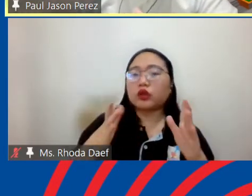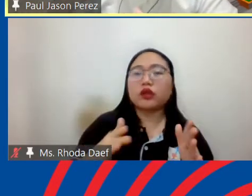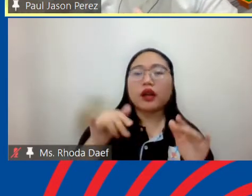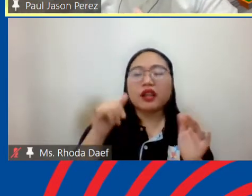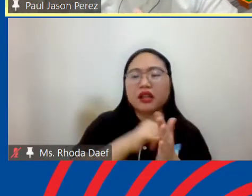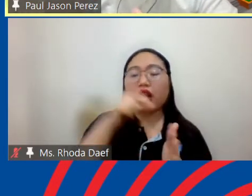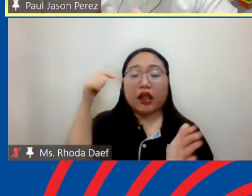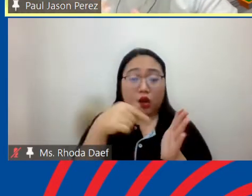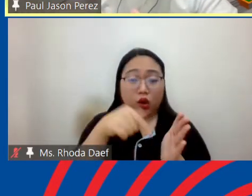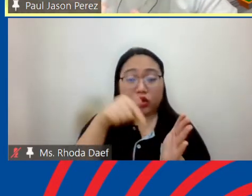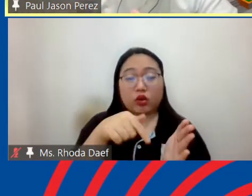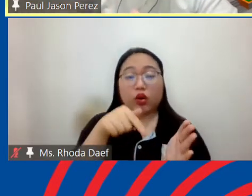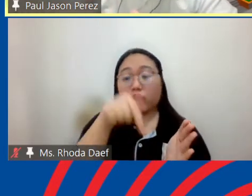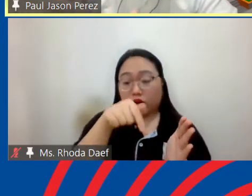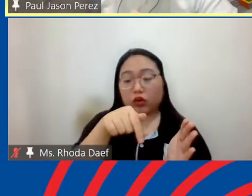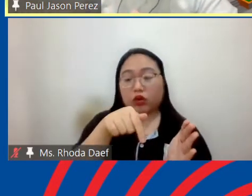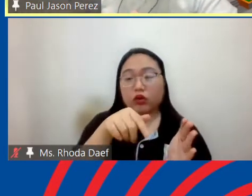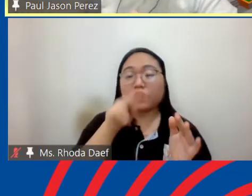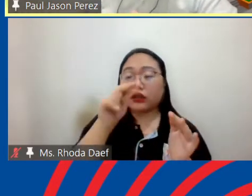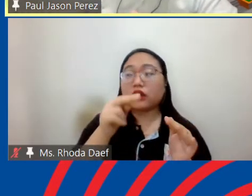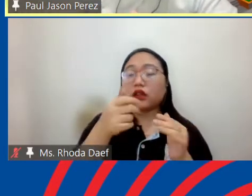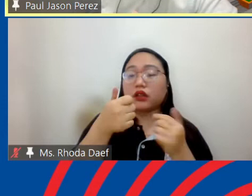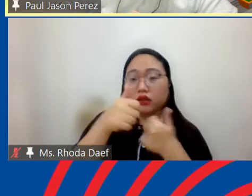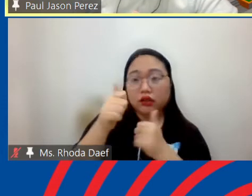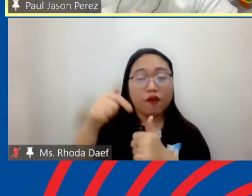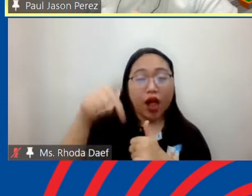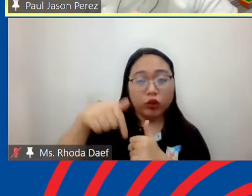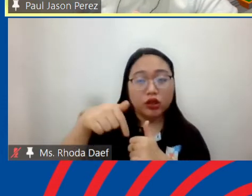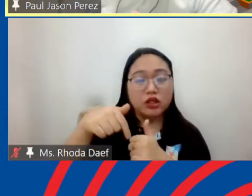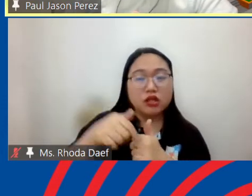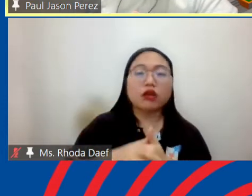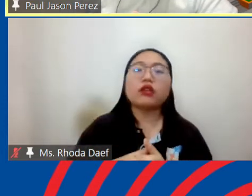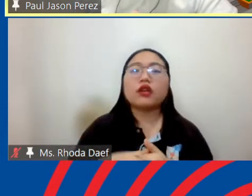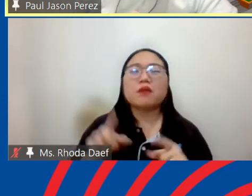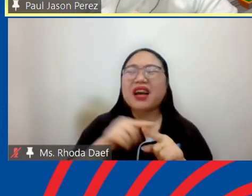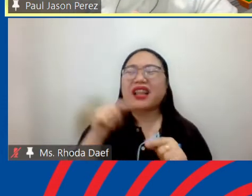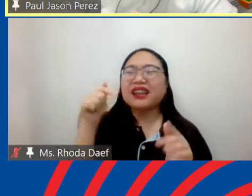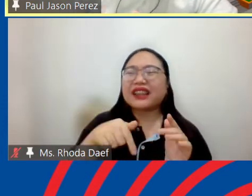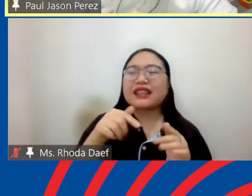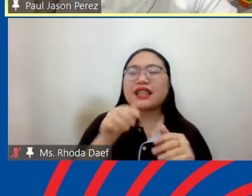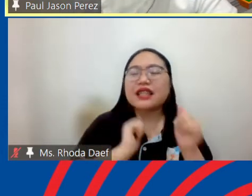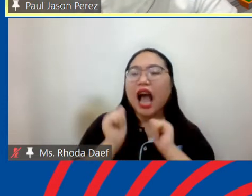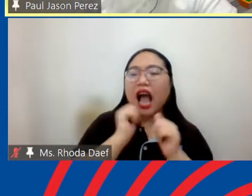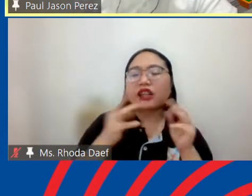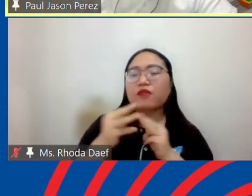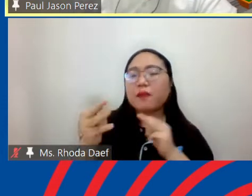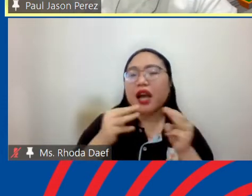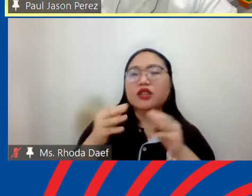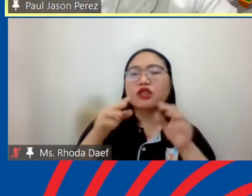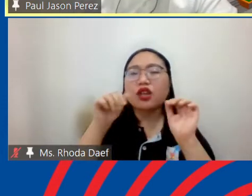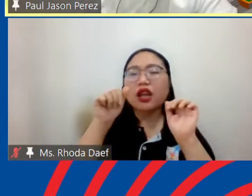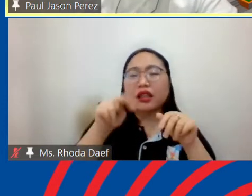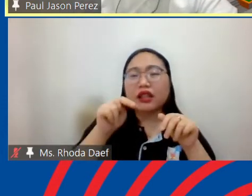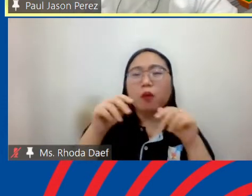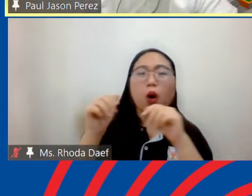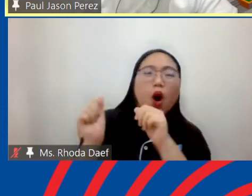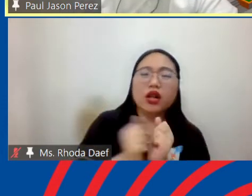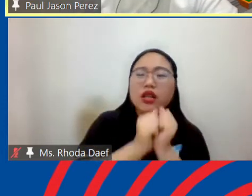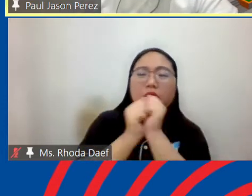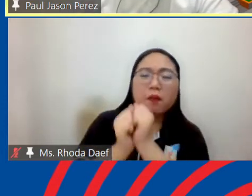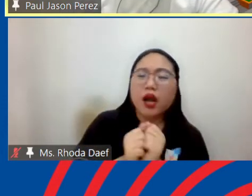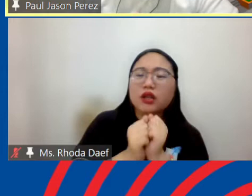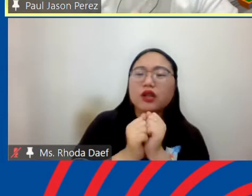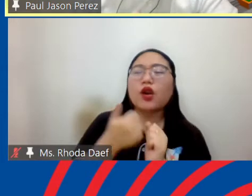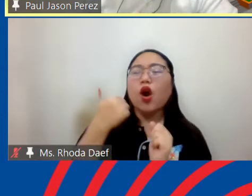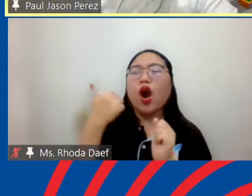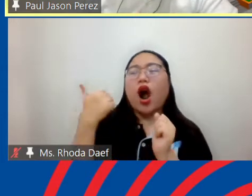gawin. Ito yung kailangan yung sundin. But rather, this is an active management. We have to collaborate with our